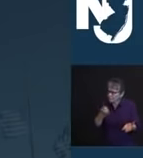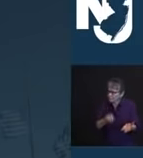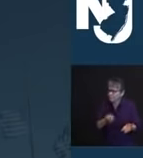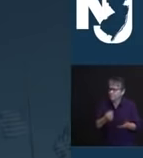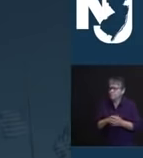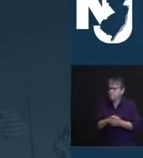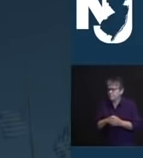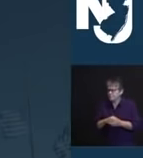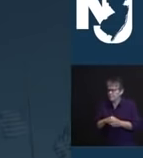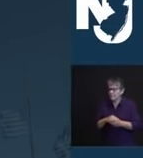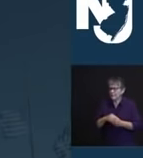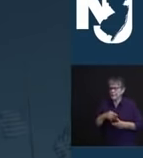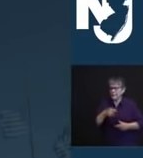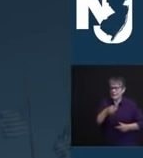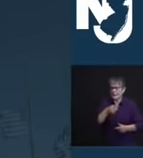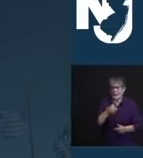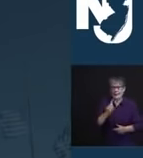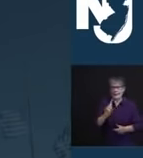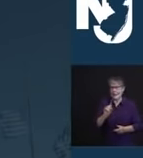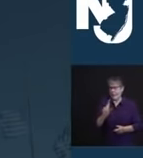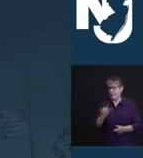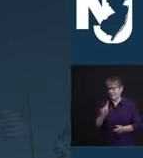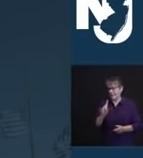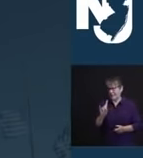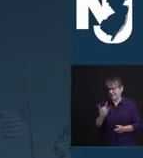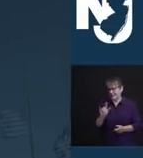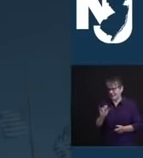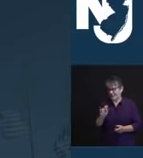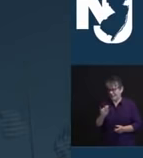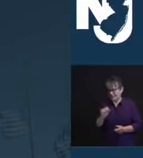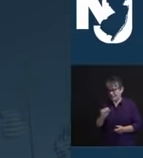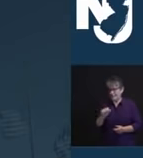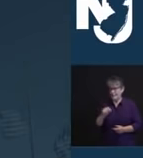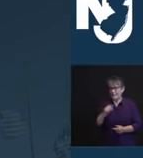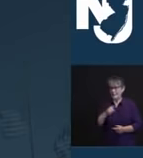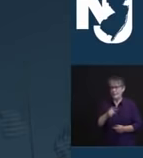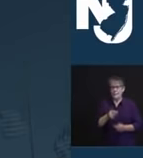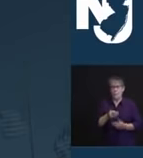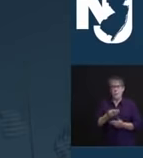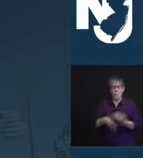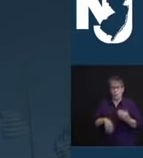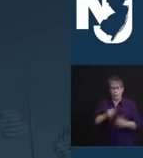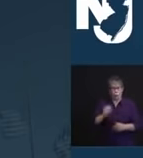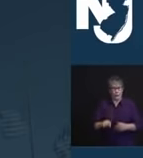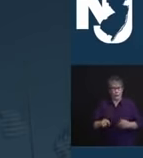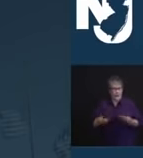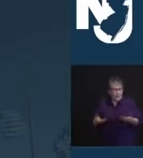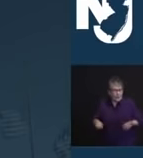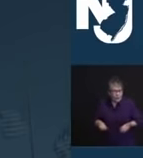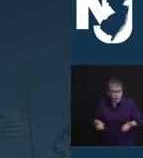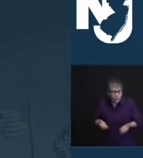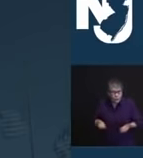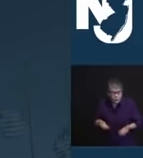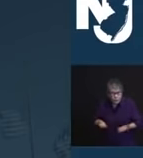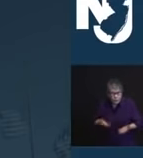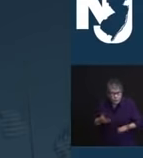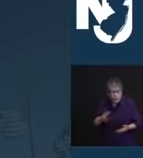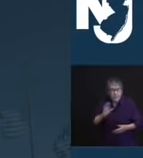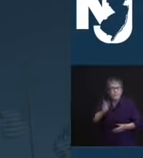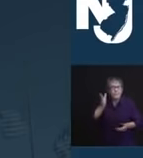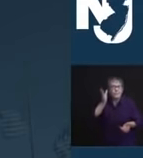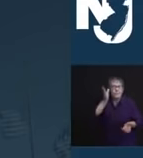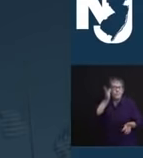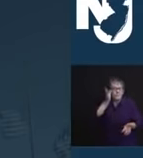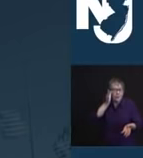Dave Dinkins was a son of New Jersey. He was born right here in Trenton. His father, who we live with, was a barber and real estate